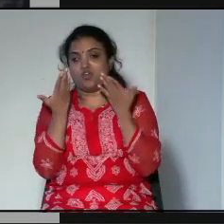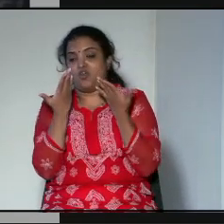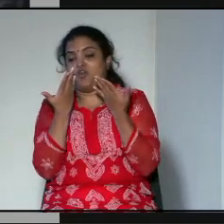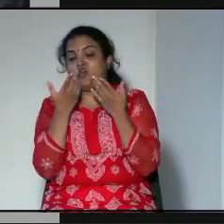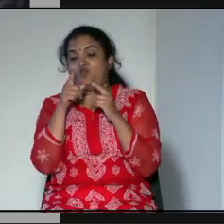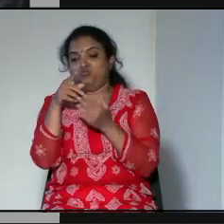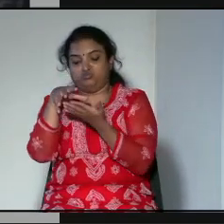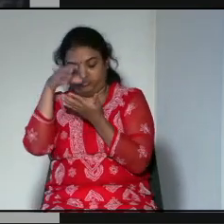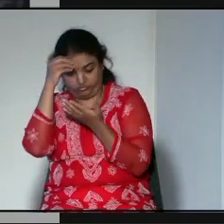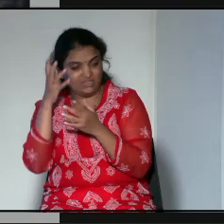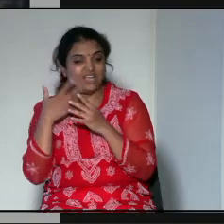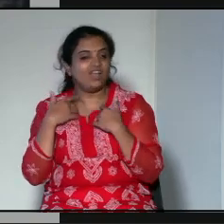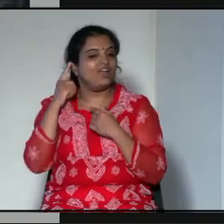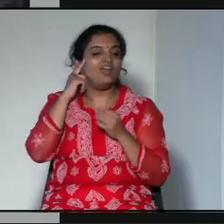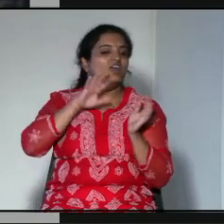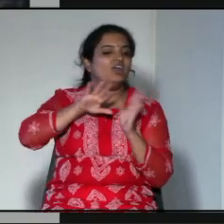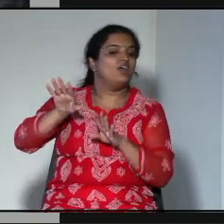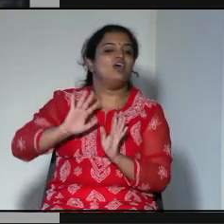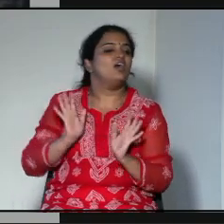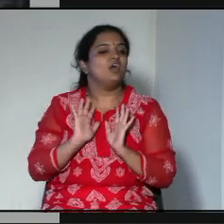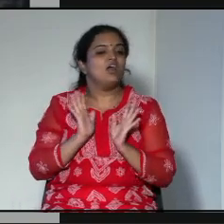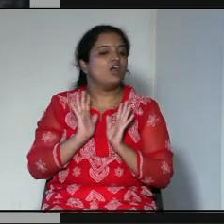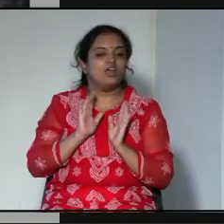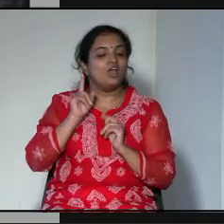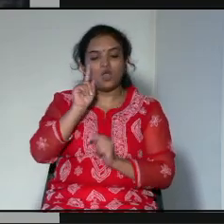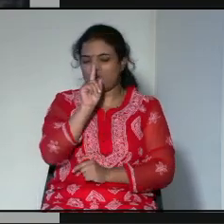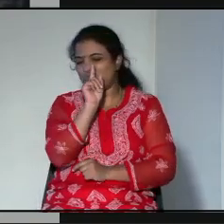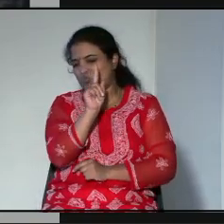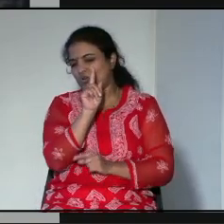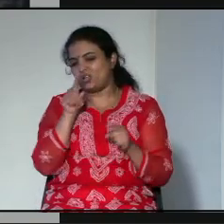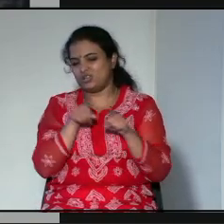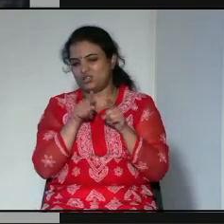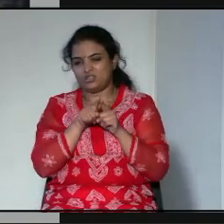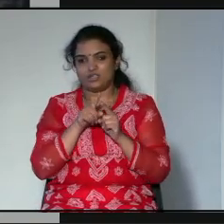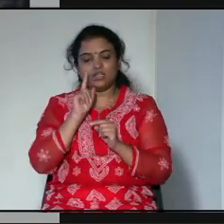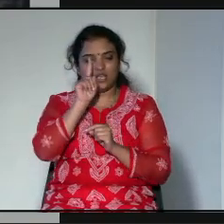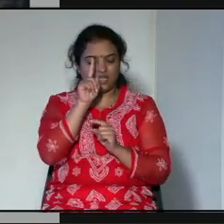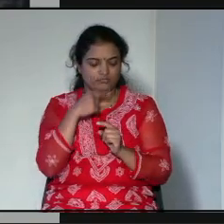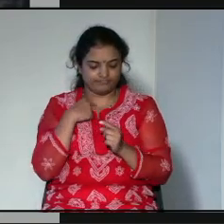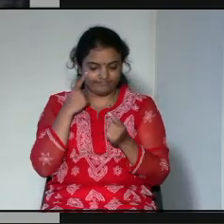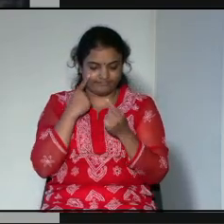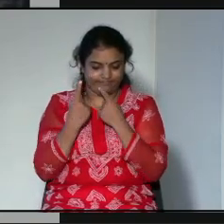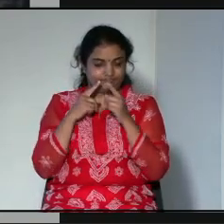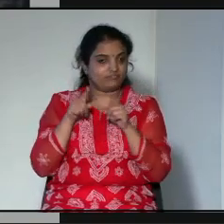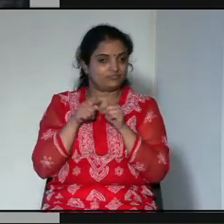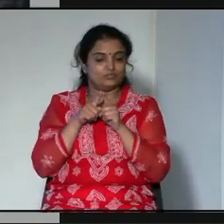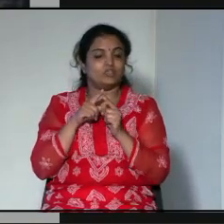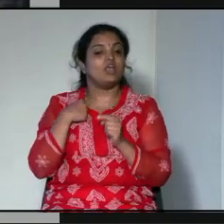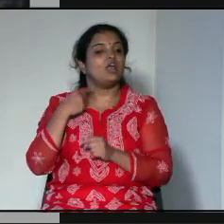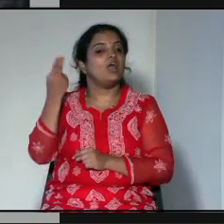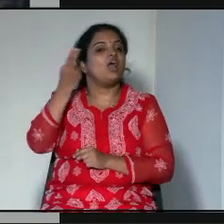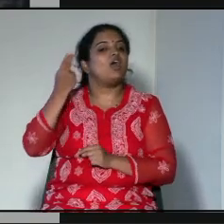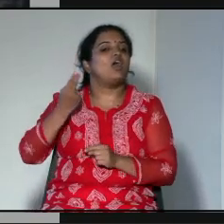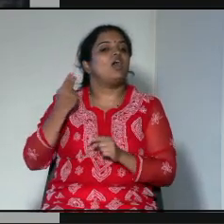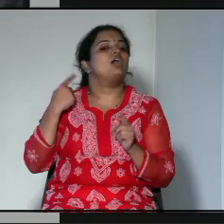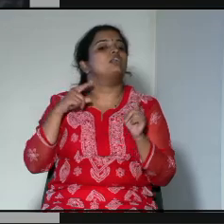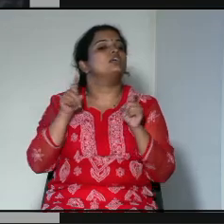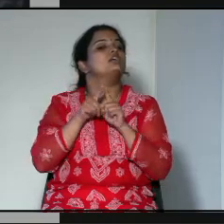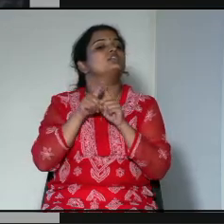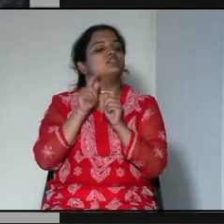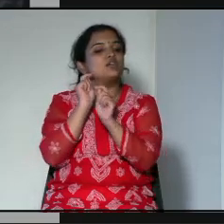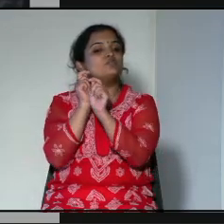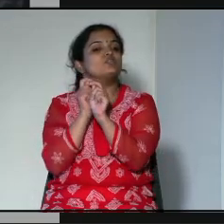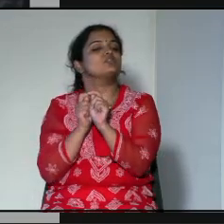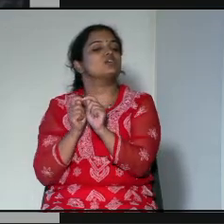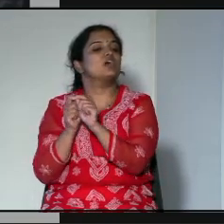she wrote of her project as I quote, a one-man investigation by an artist, a sculptor trained